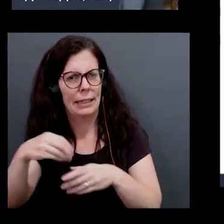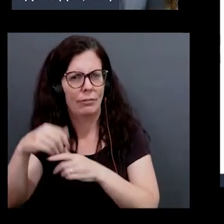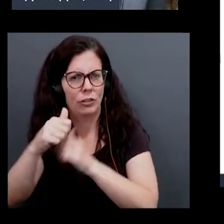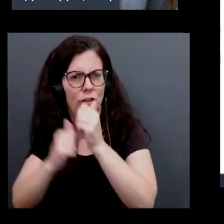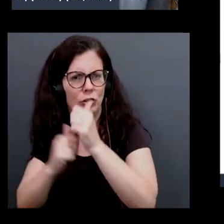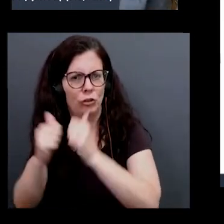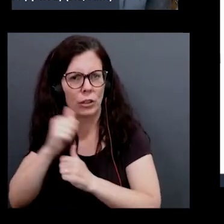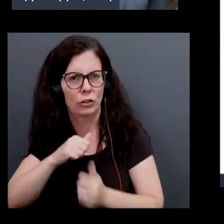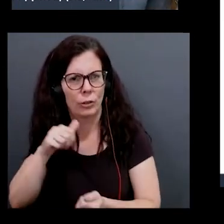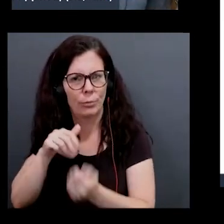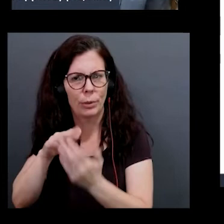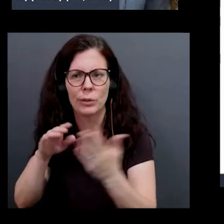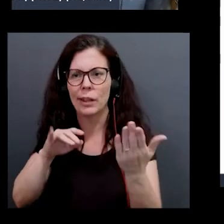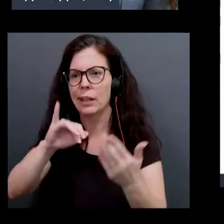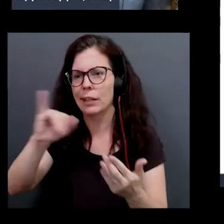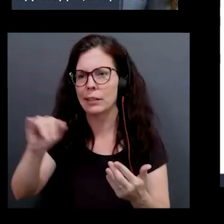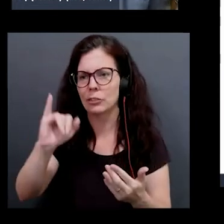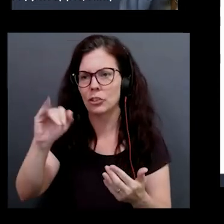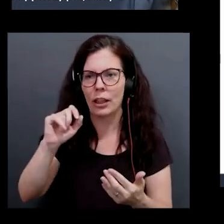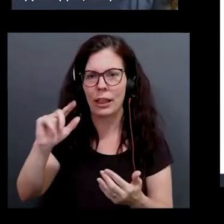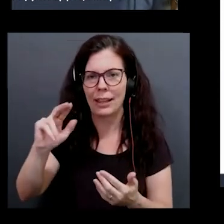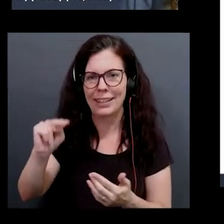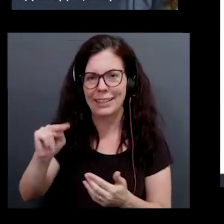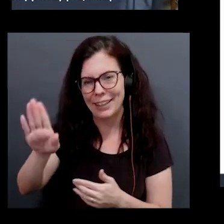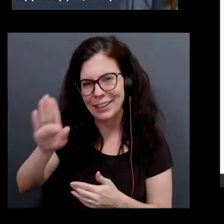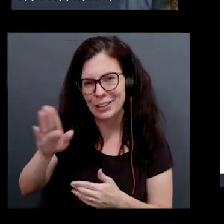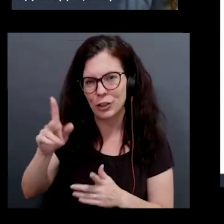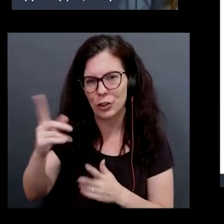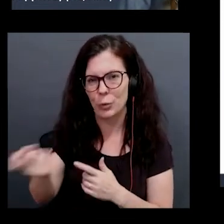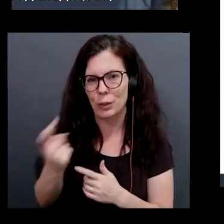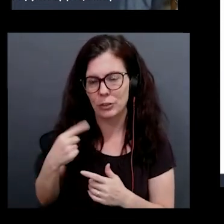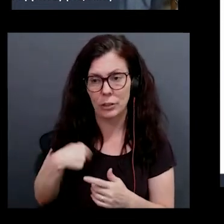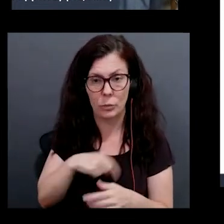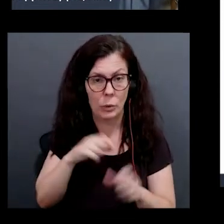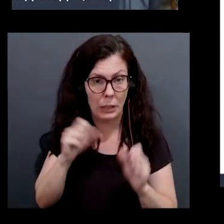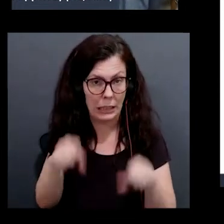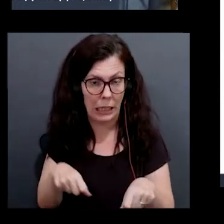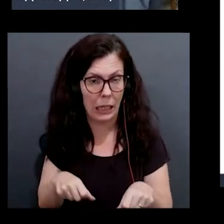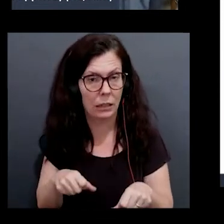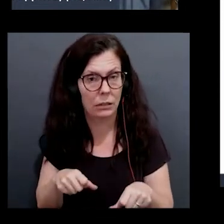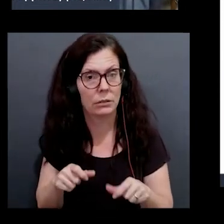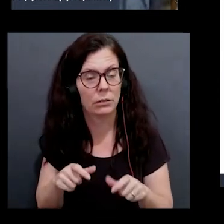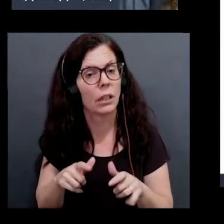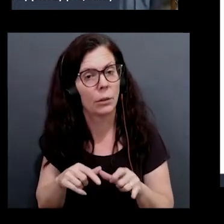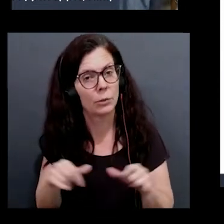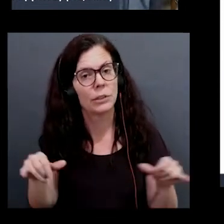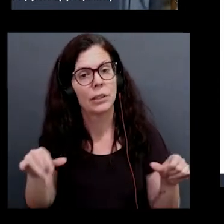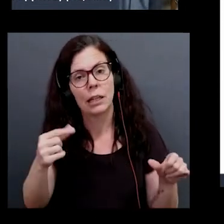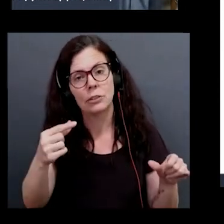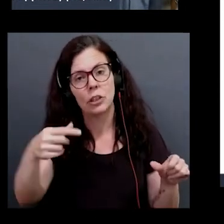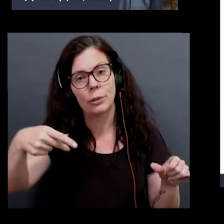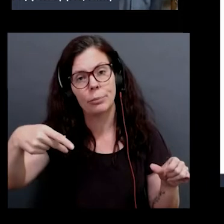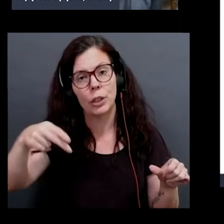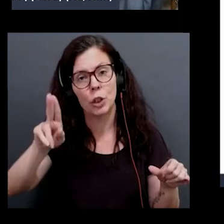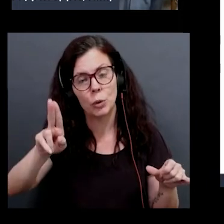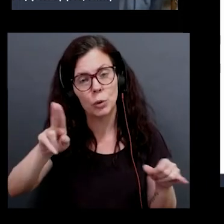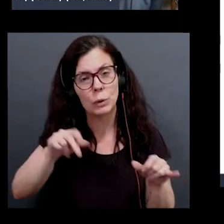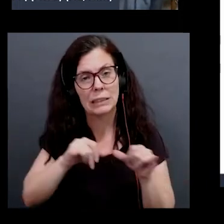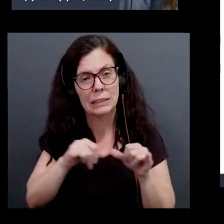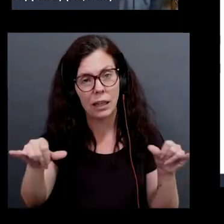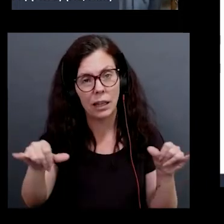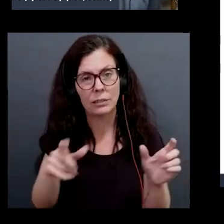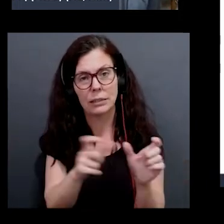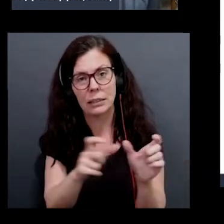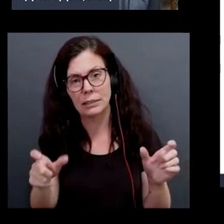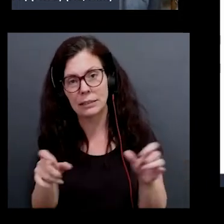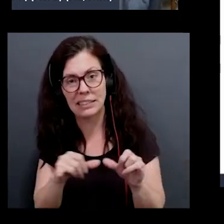question earlier too, we can keep growing the GPU size, the instance size, etc. Or